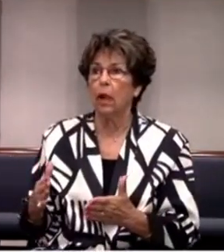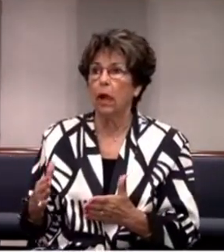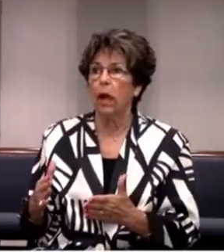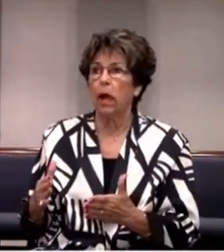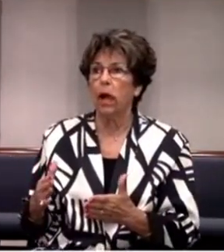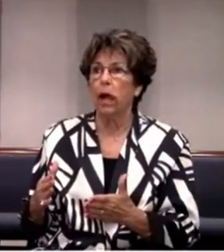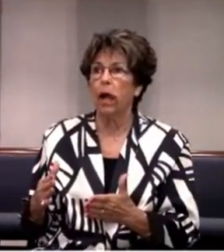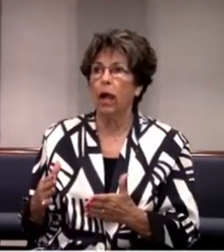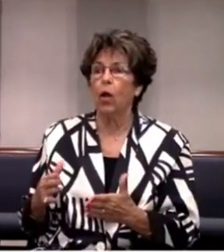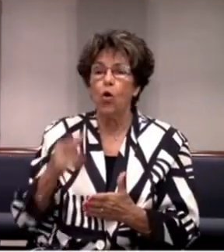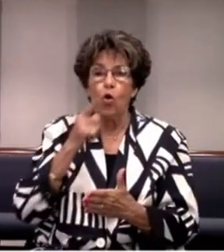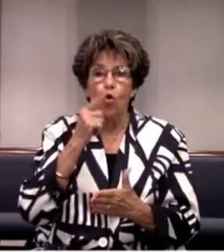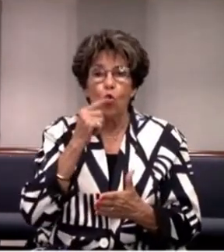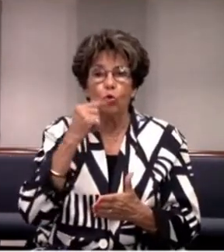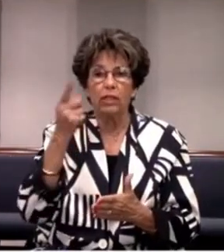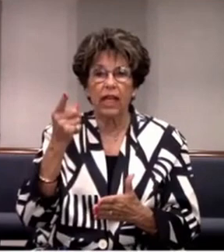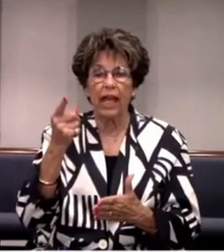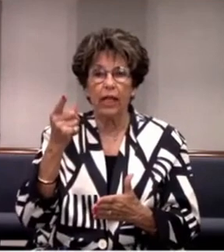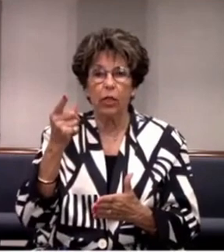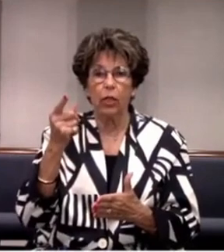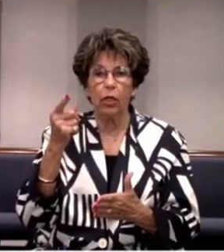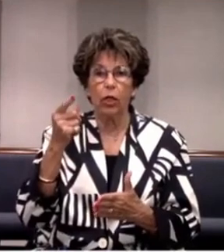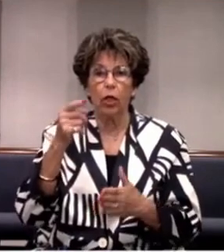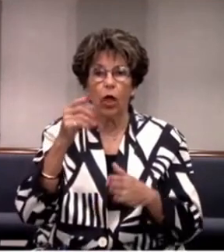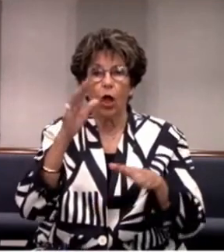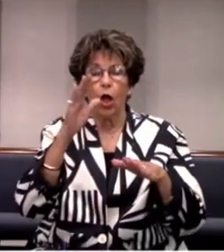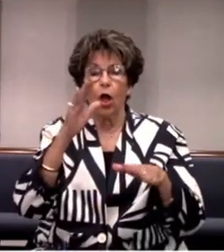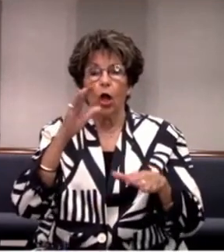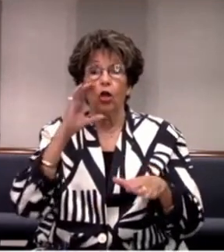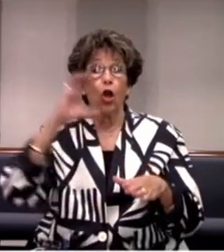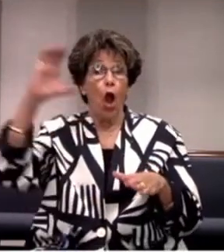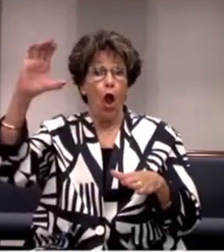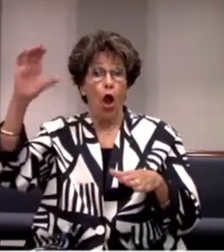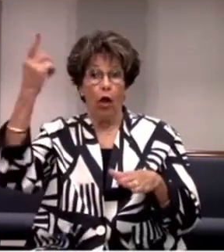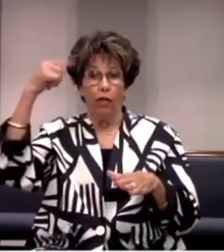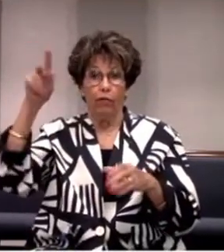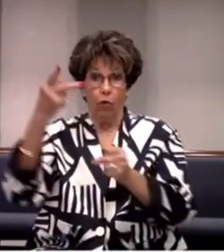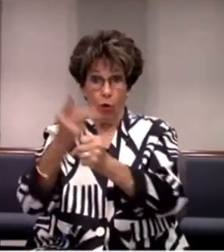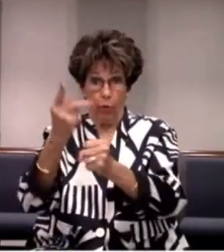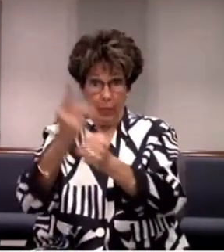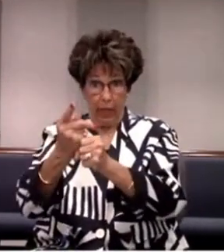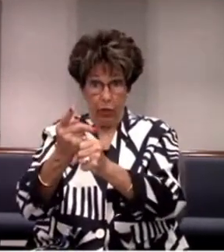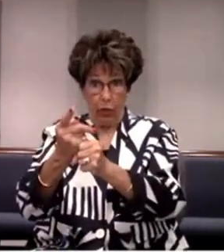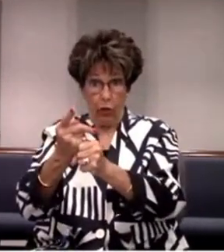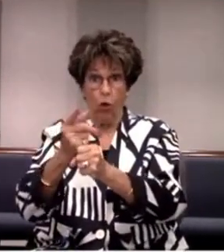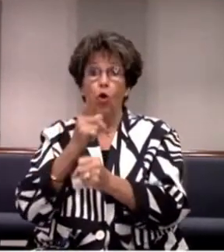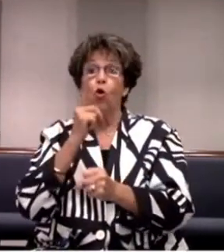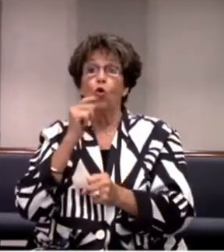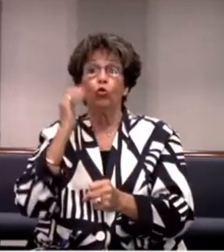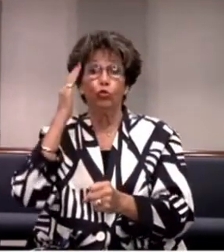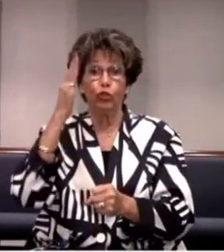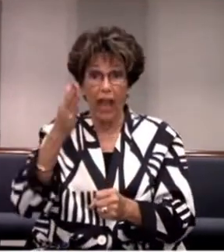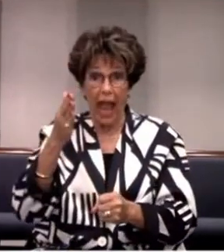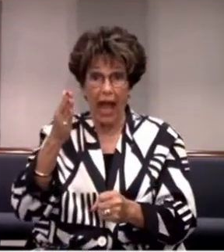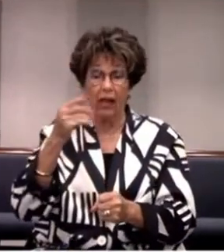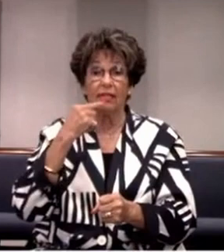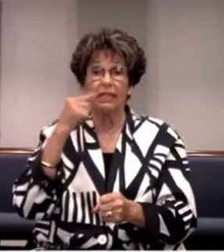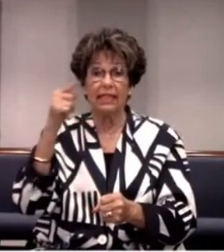surname is Peter, who shall tell thee